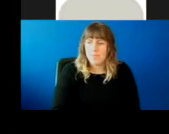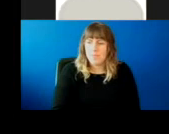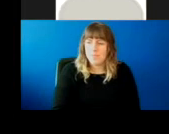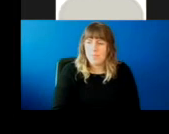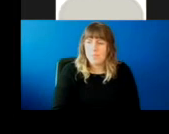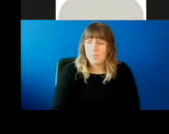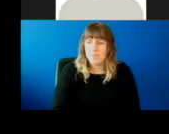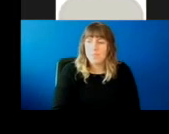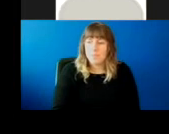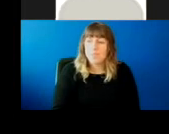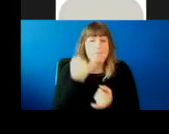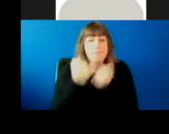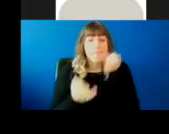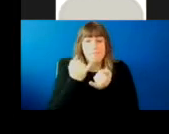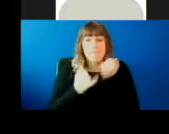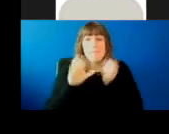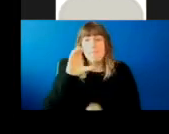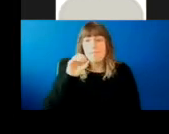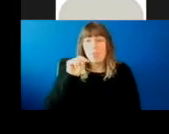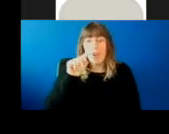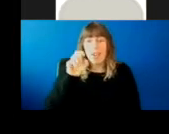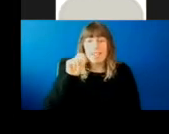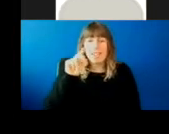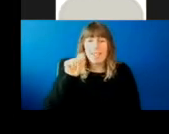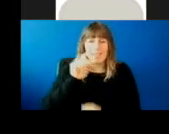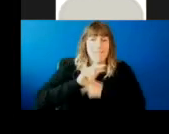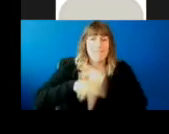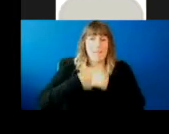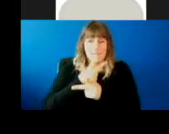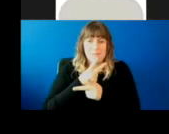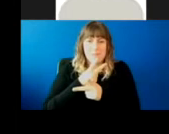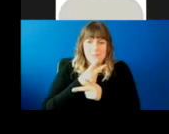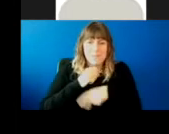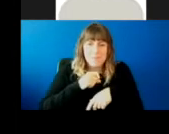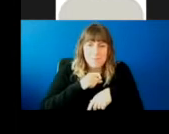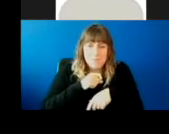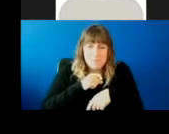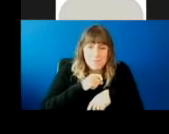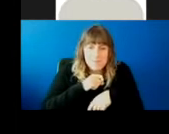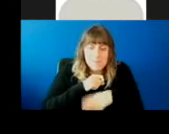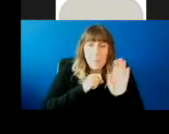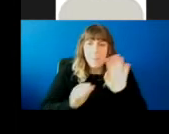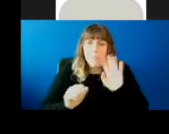content types. We do a lot of work with clients on this customer journey,